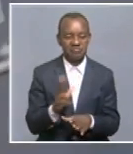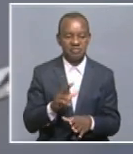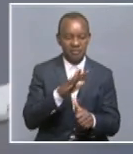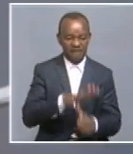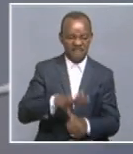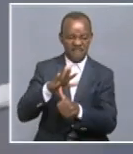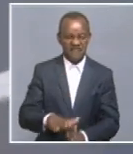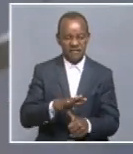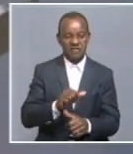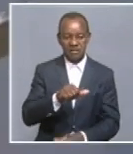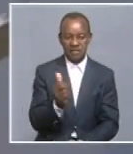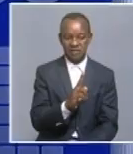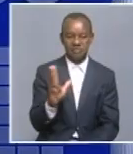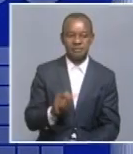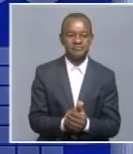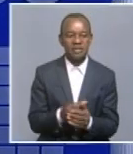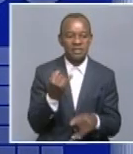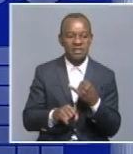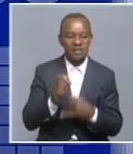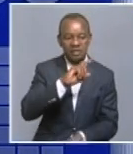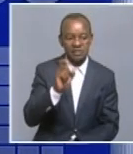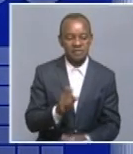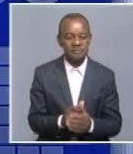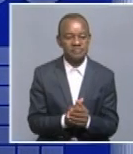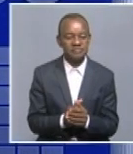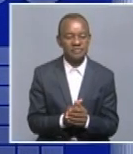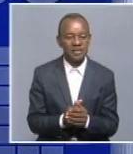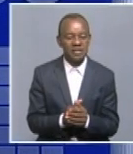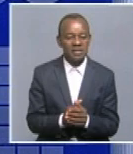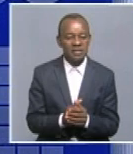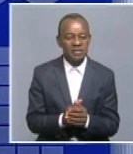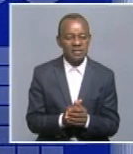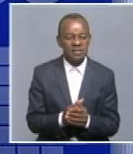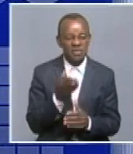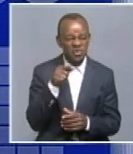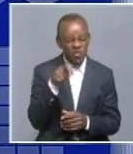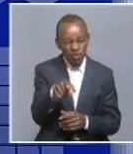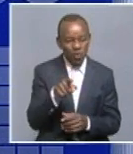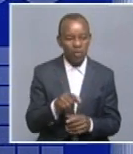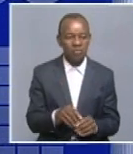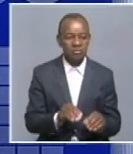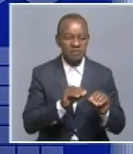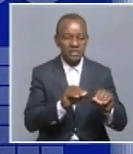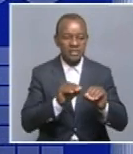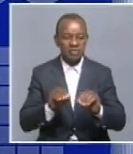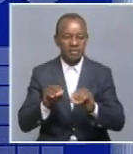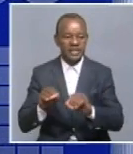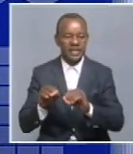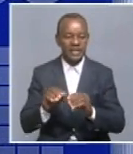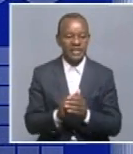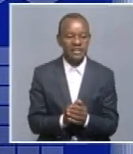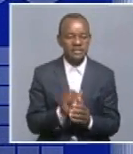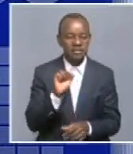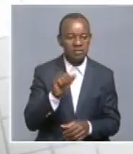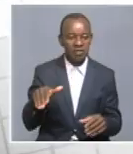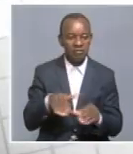Right. Now, just lastly, how often do you offer education to this particular regard to your members and also just to general